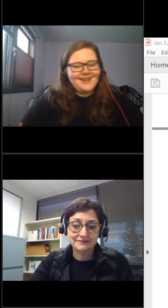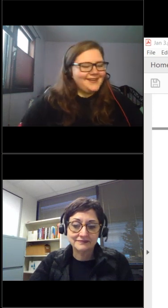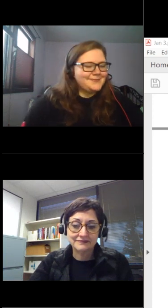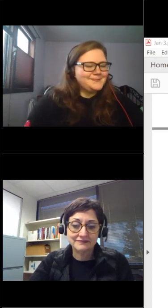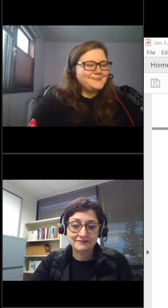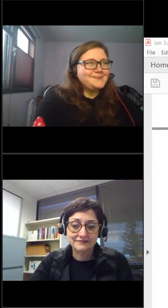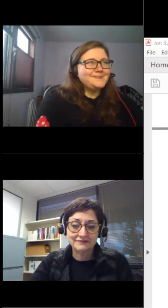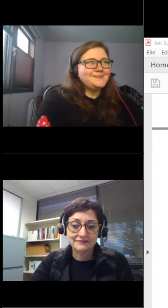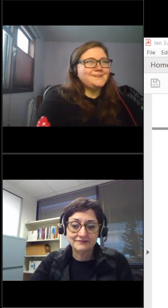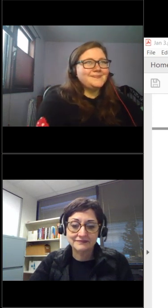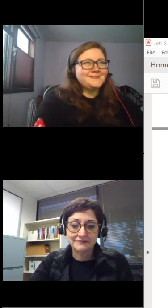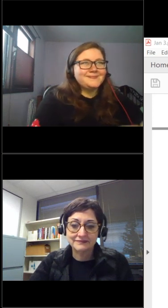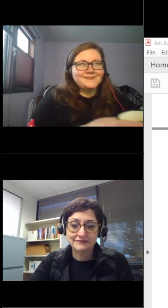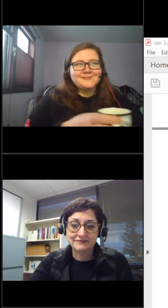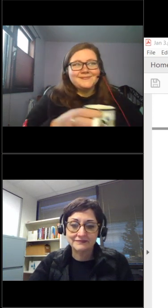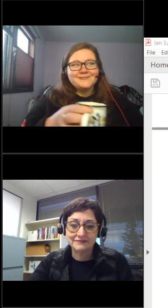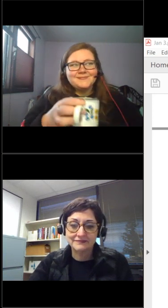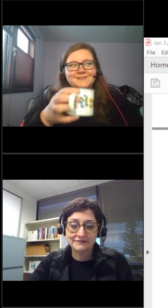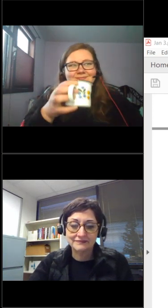a second.